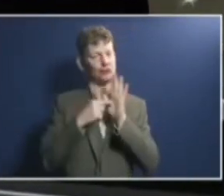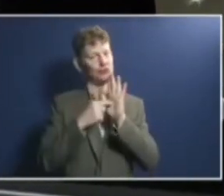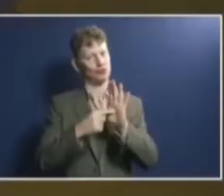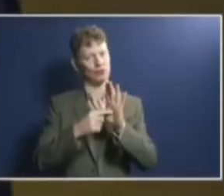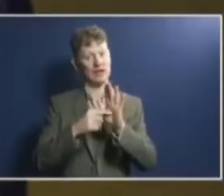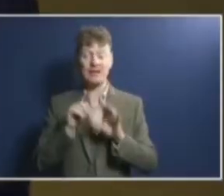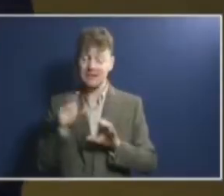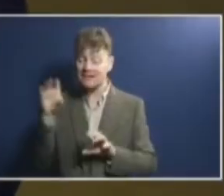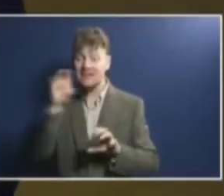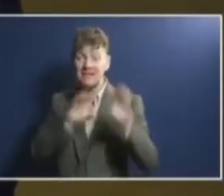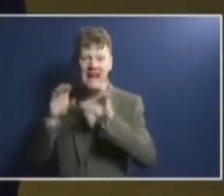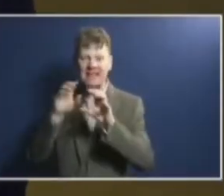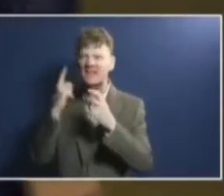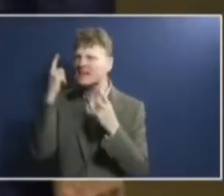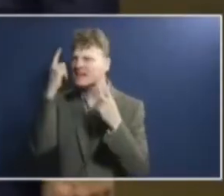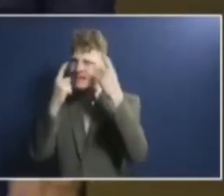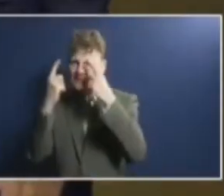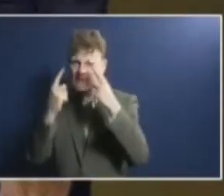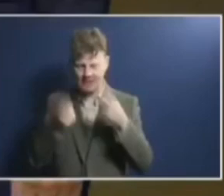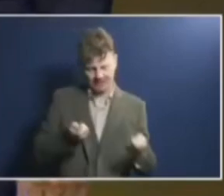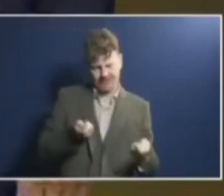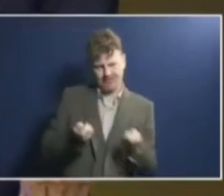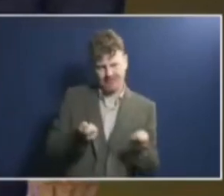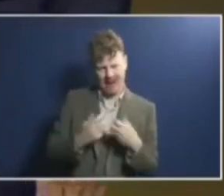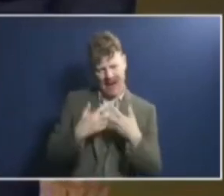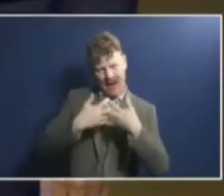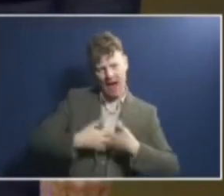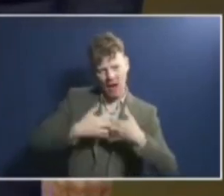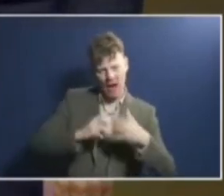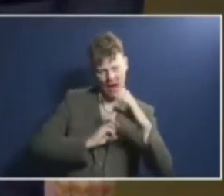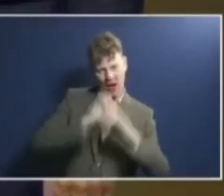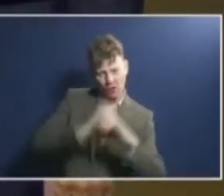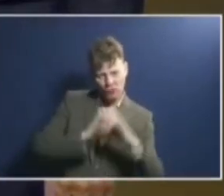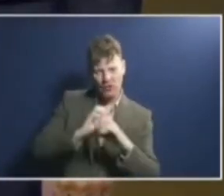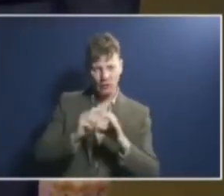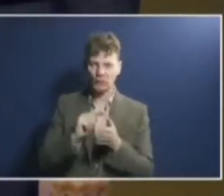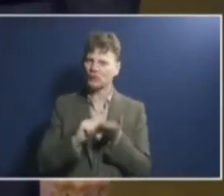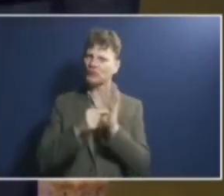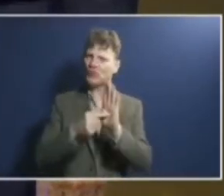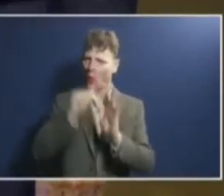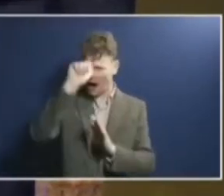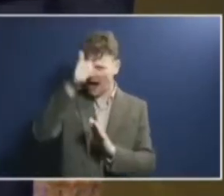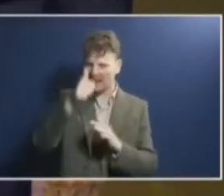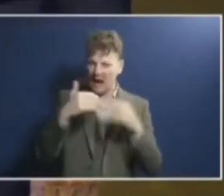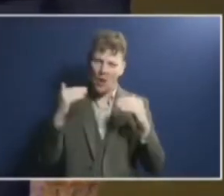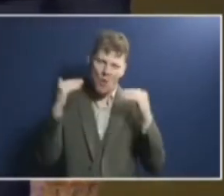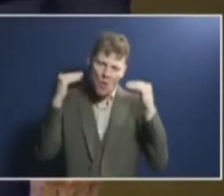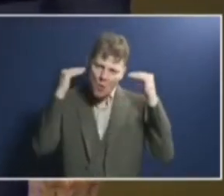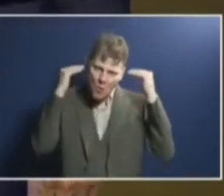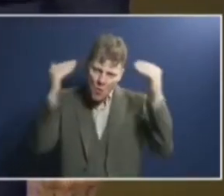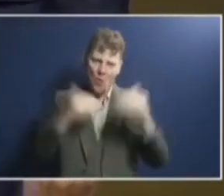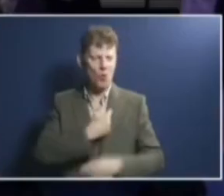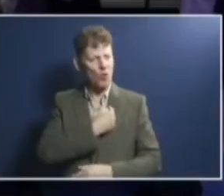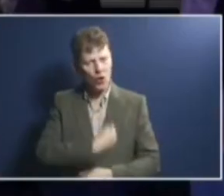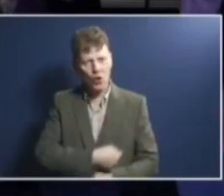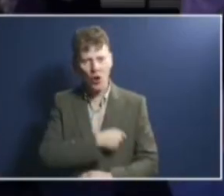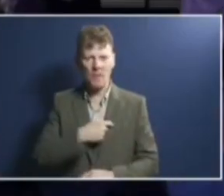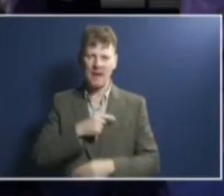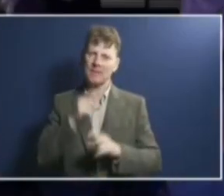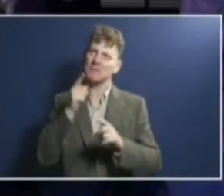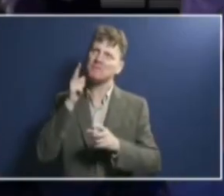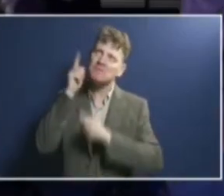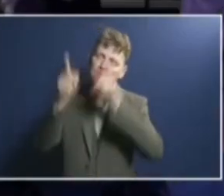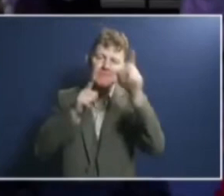scientific curiosity and cost-effective engineering, symbolizing India's commitment to excellence and the vast potential that